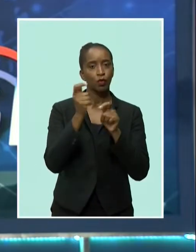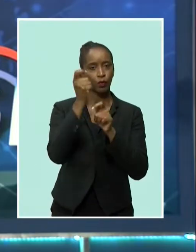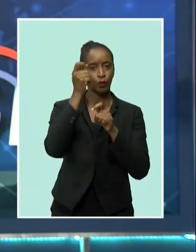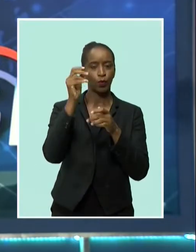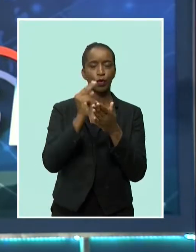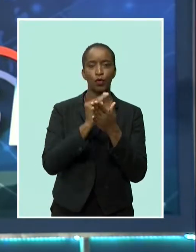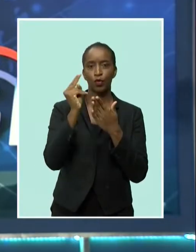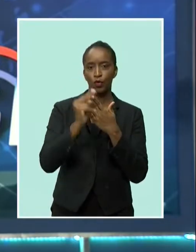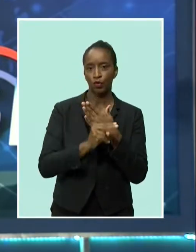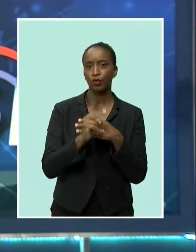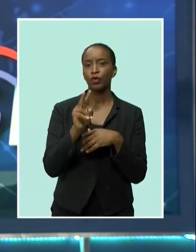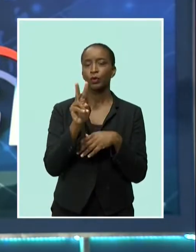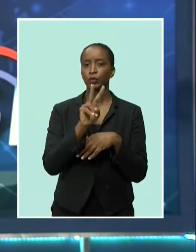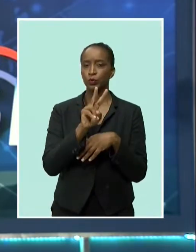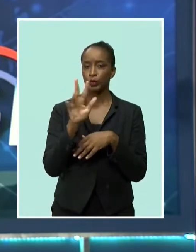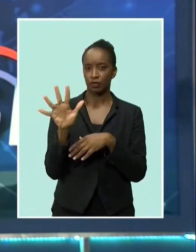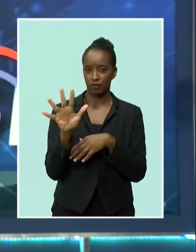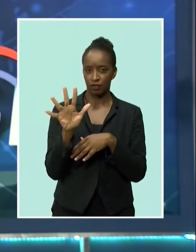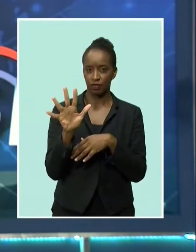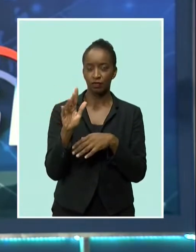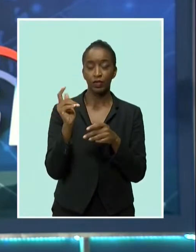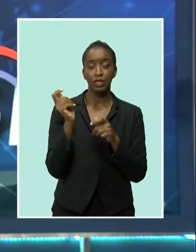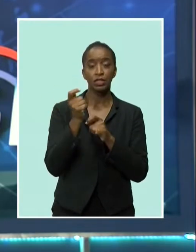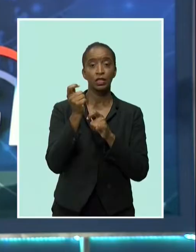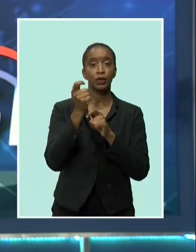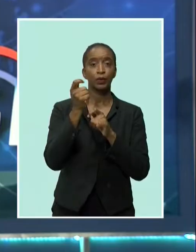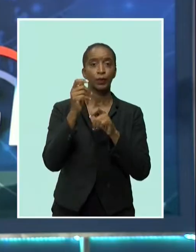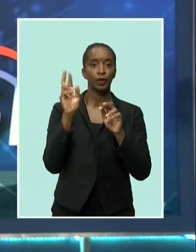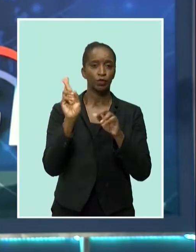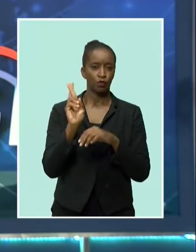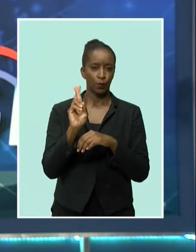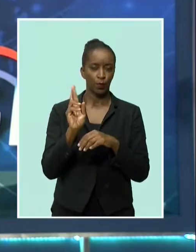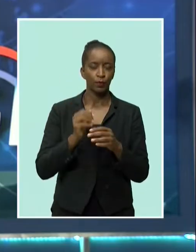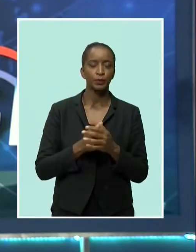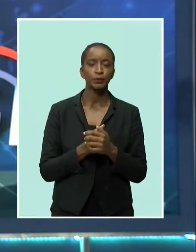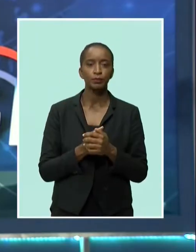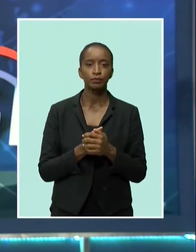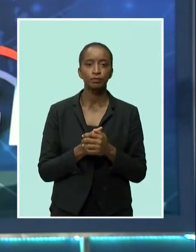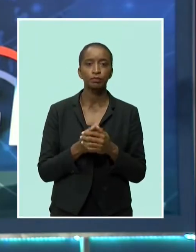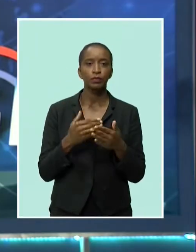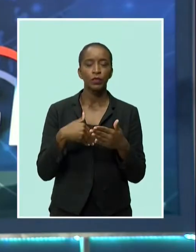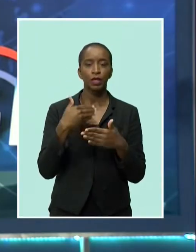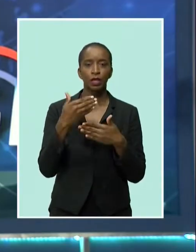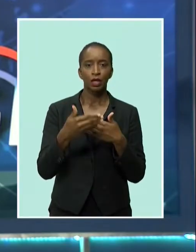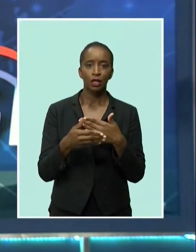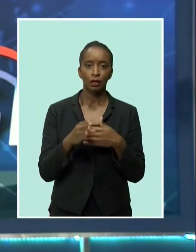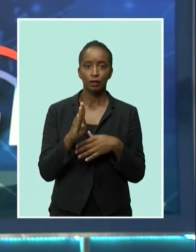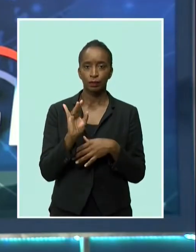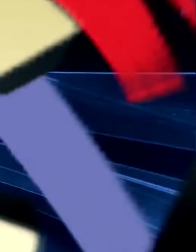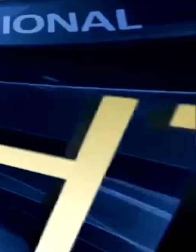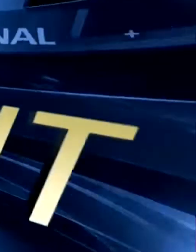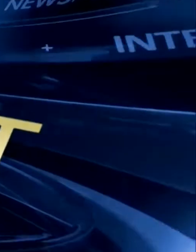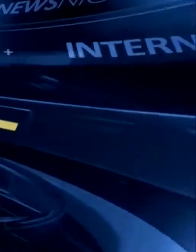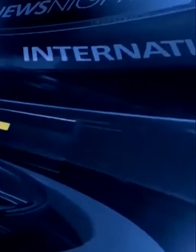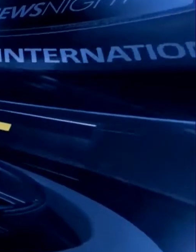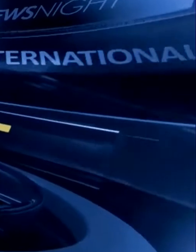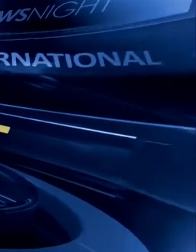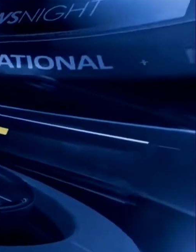coincide with the island's Republic celebrations. Coming up, Bieber reports growth in the country.